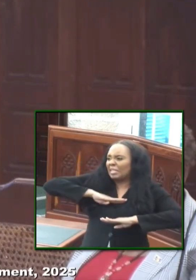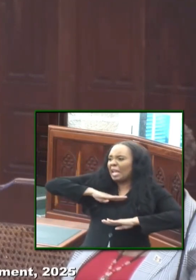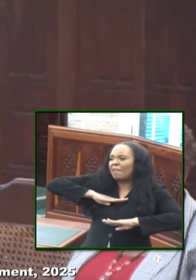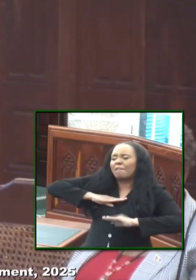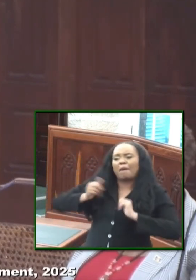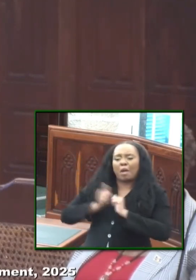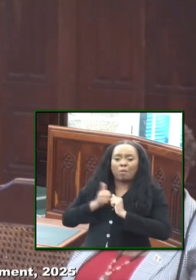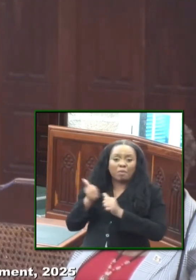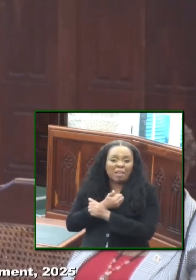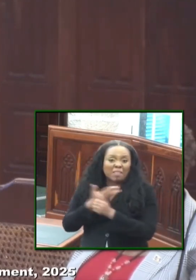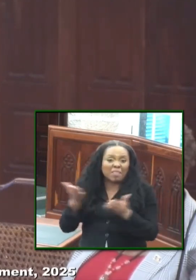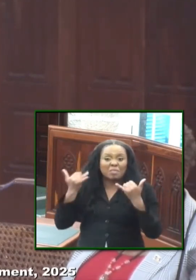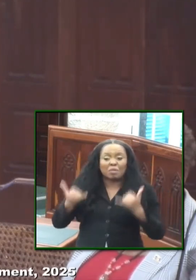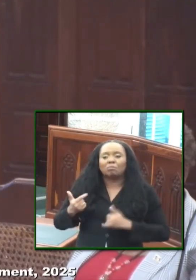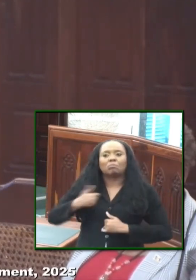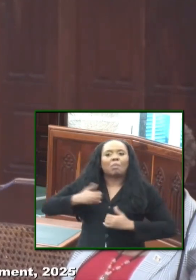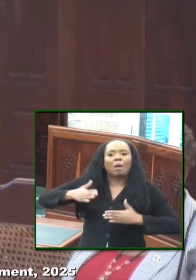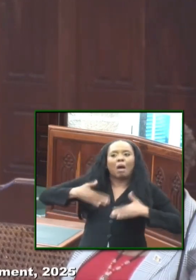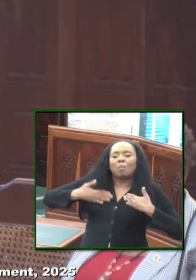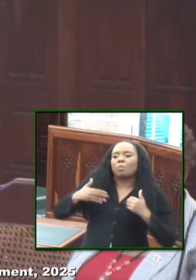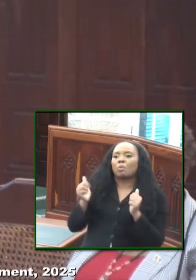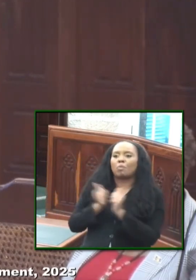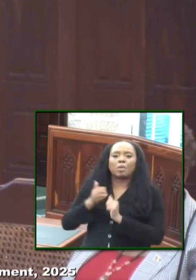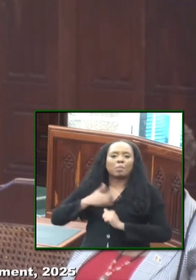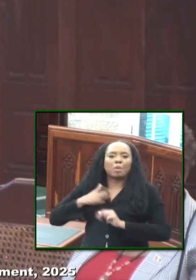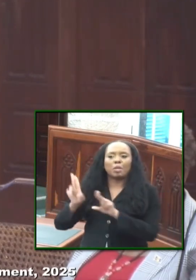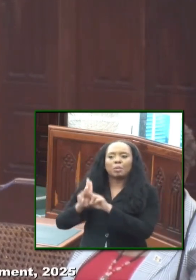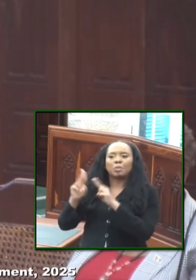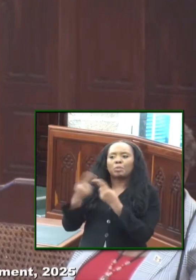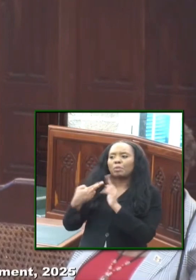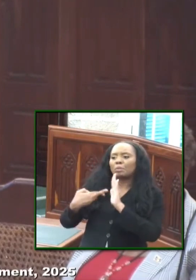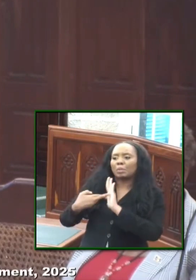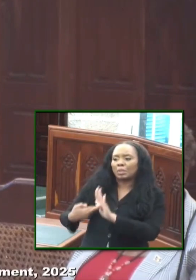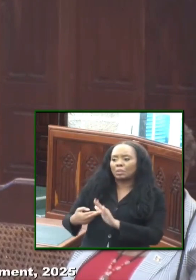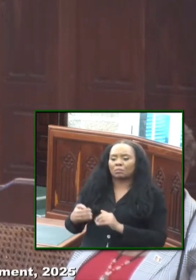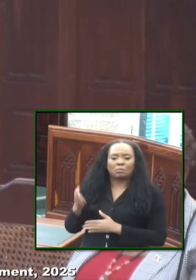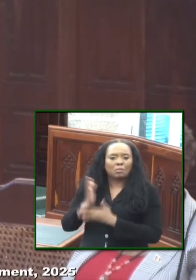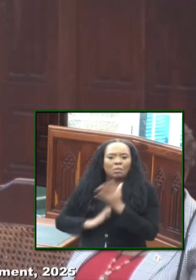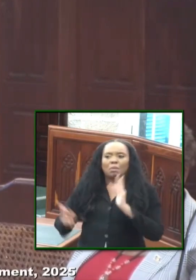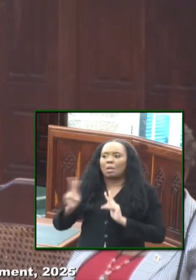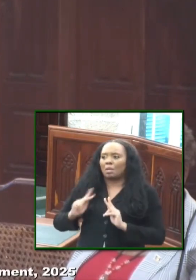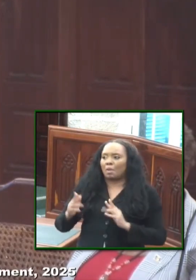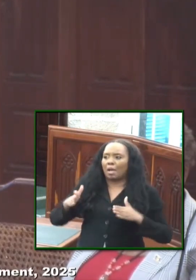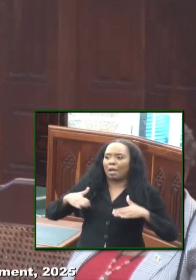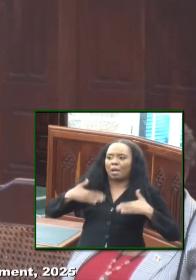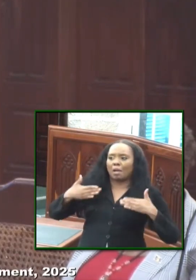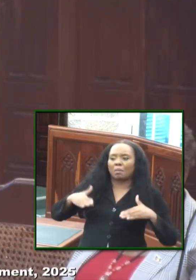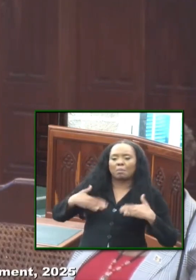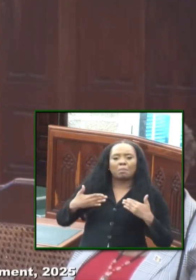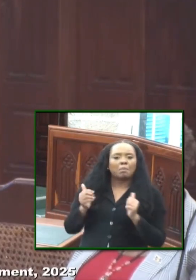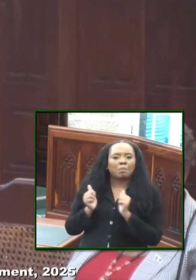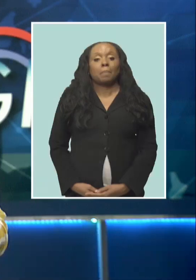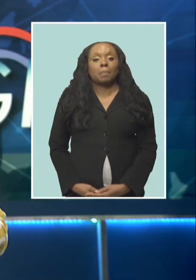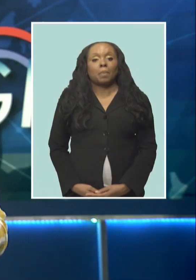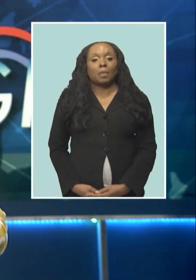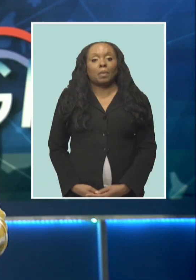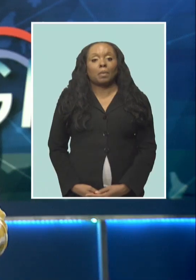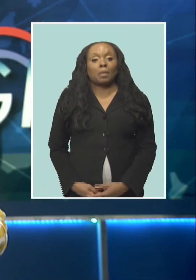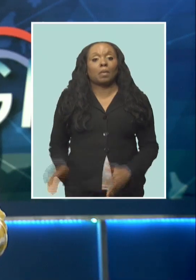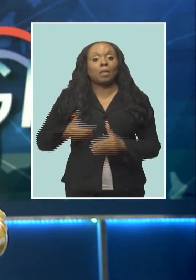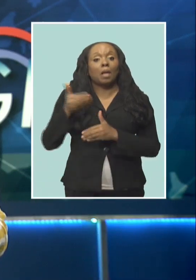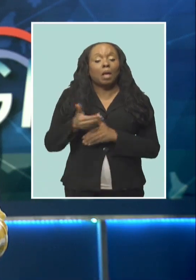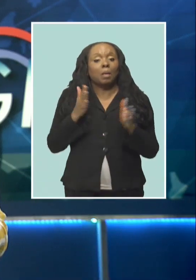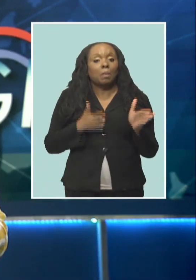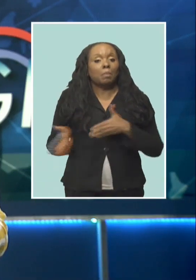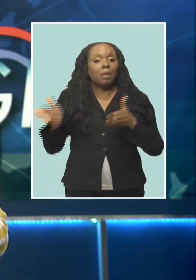out. I am happy with how my union represented us. And some of them said they are happy with how CBC treated them.